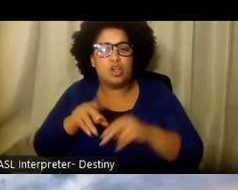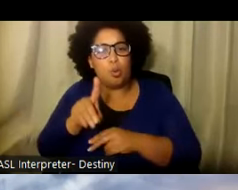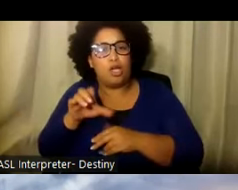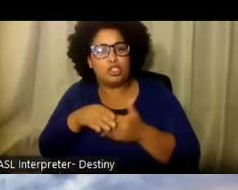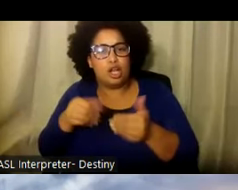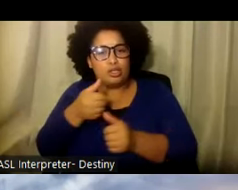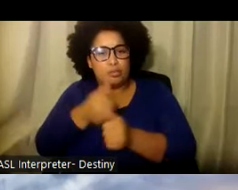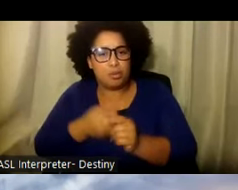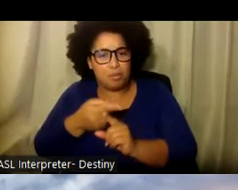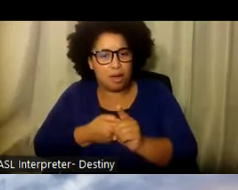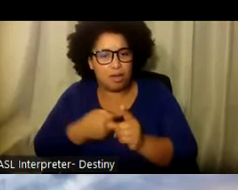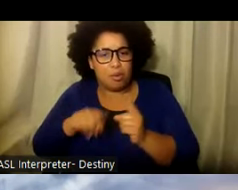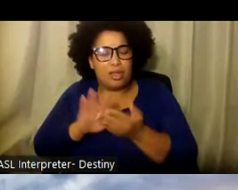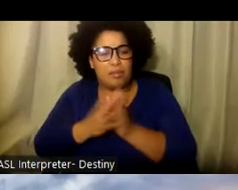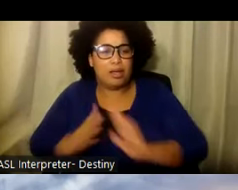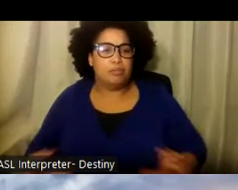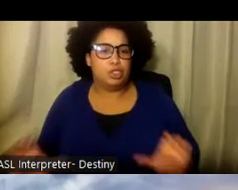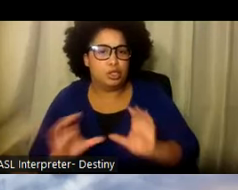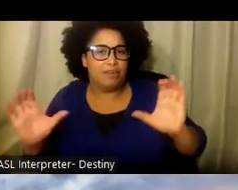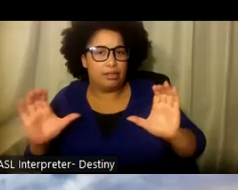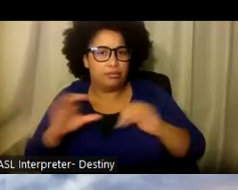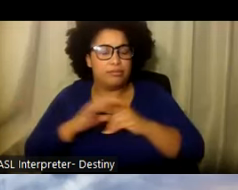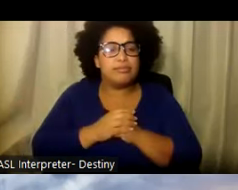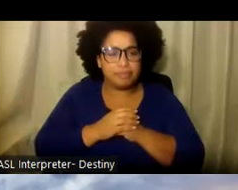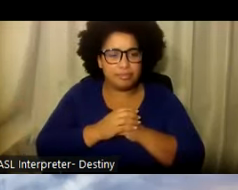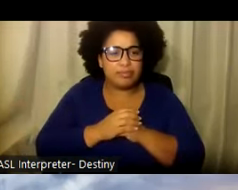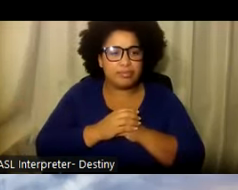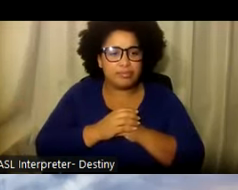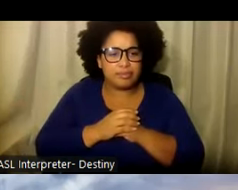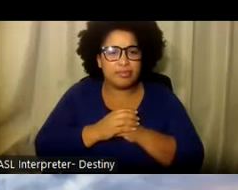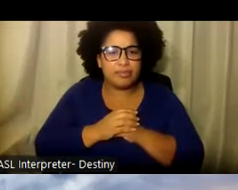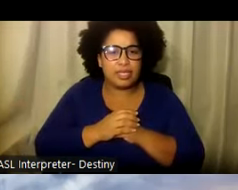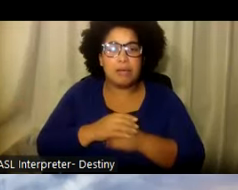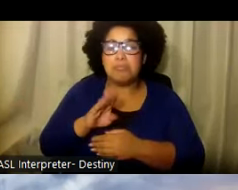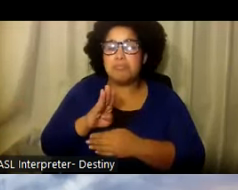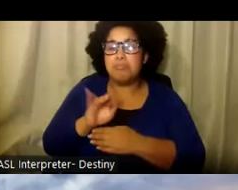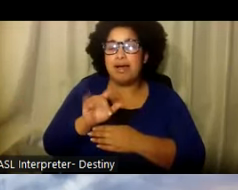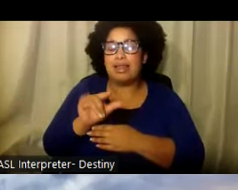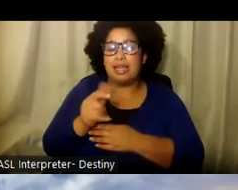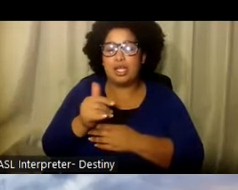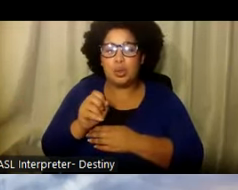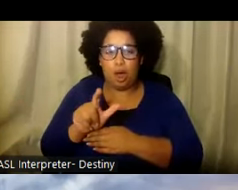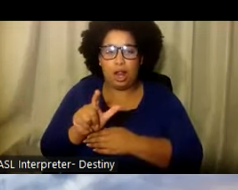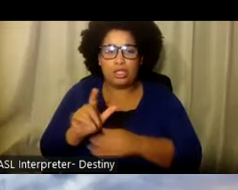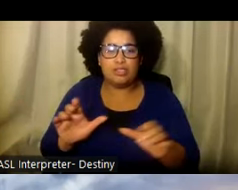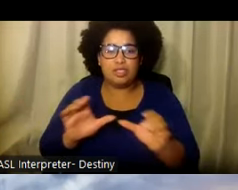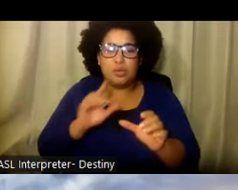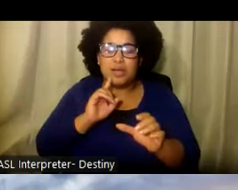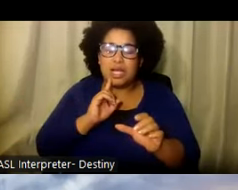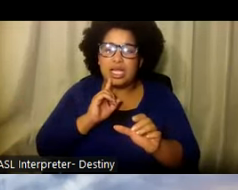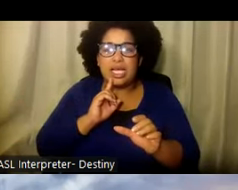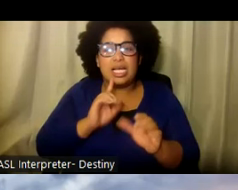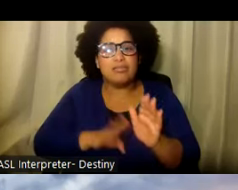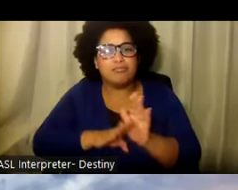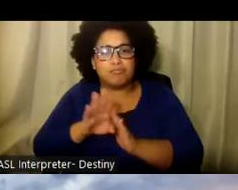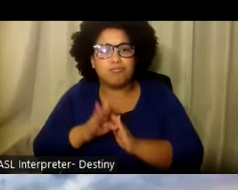when a DSP becomes certified. Bilingual certification aims at building capacity of bilingual and